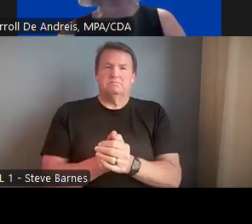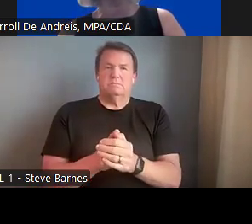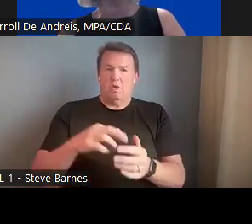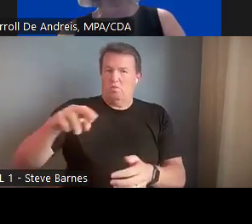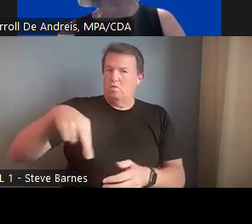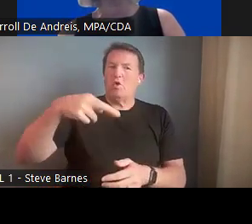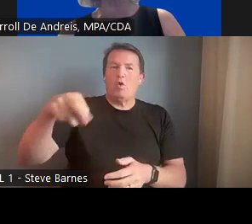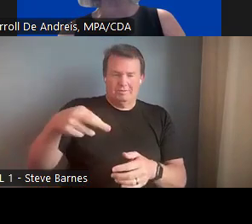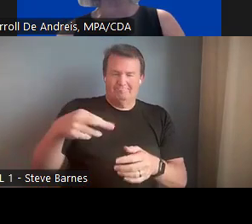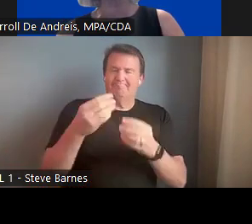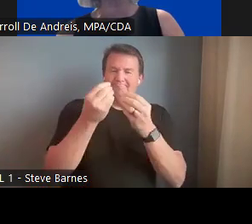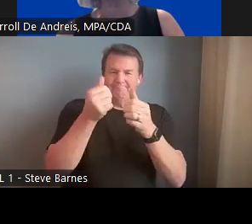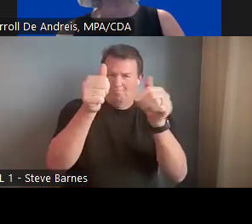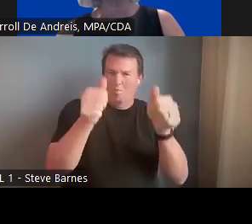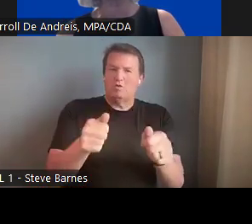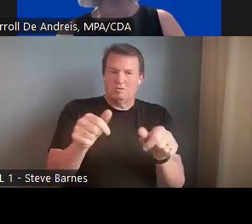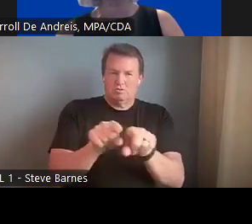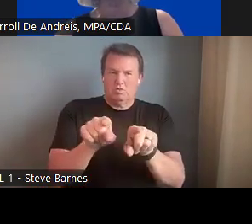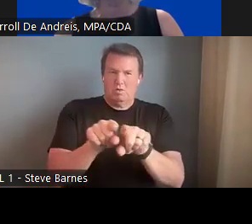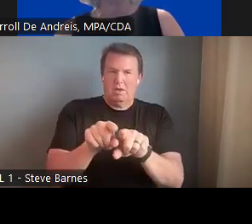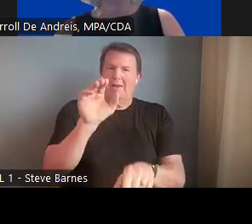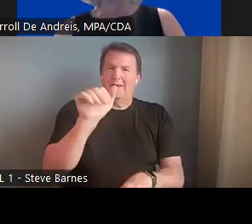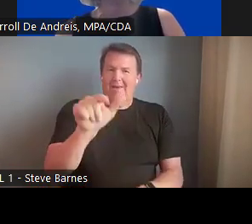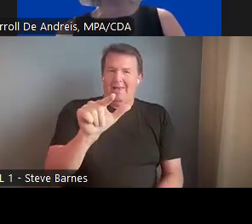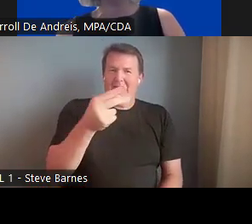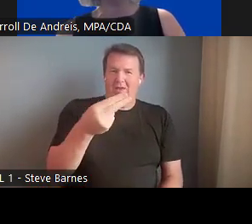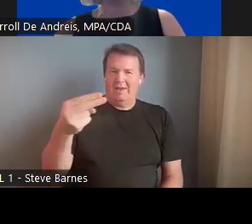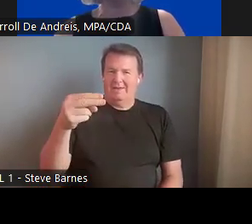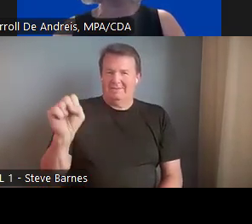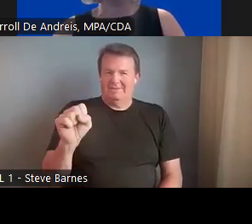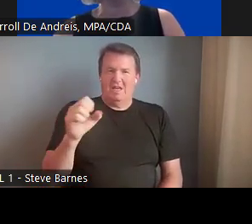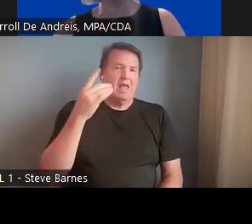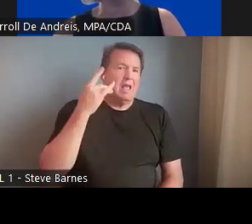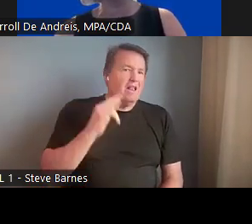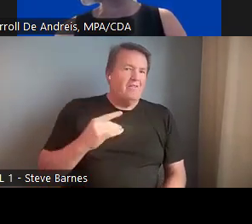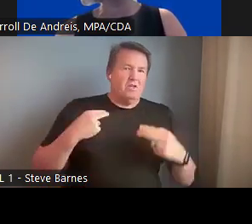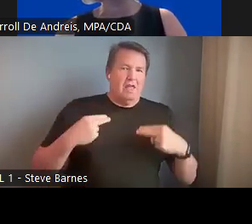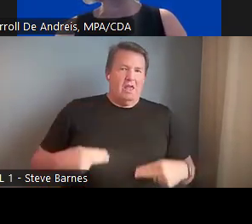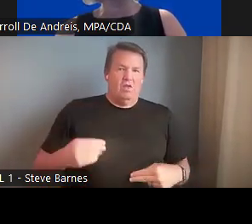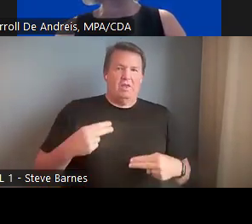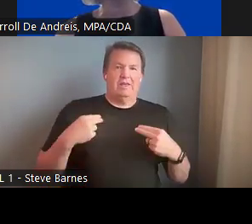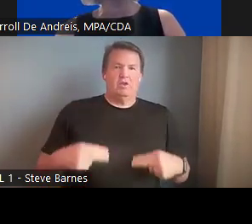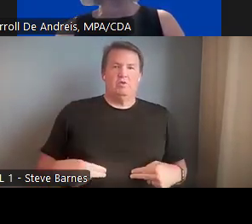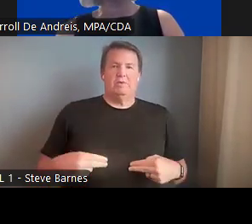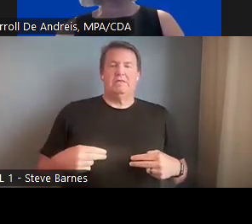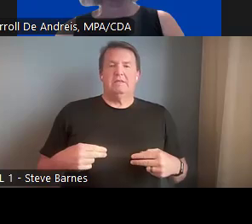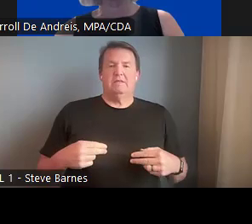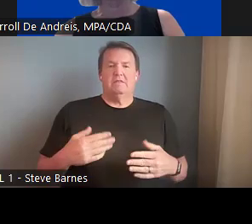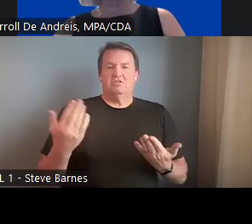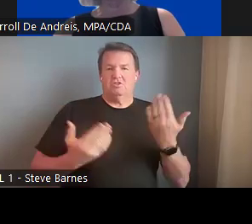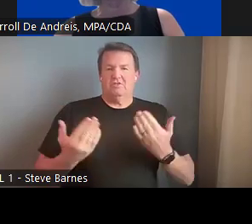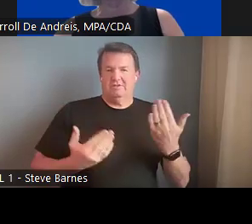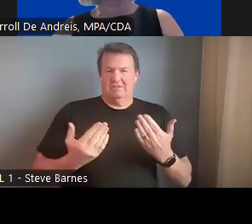this meeting under the Cal HHS, or California Health and Human Service Agency webpage under